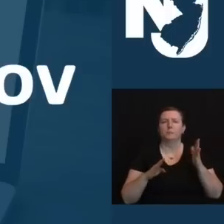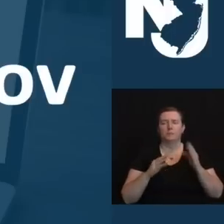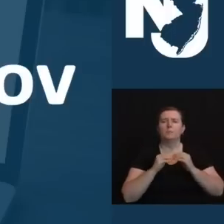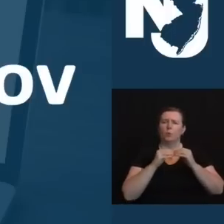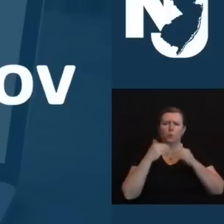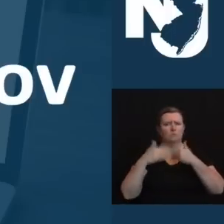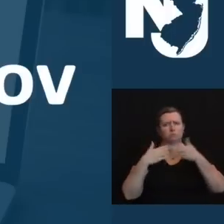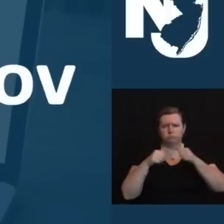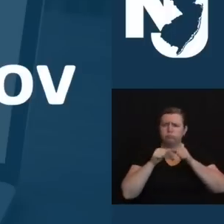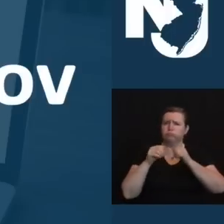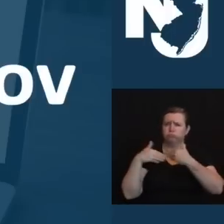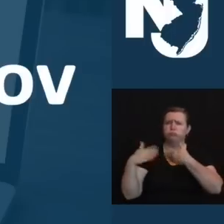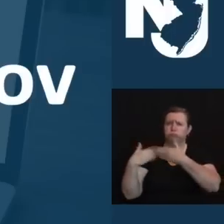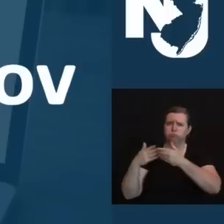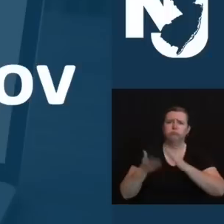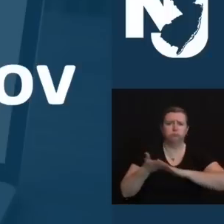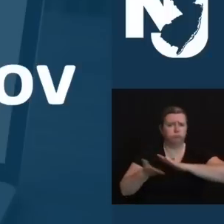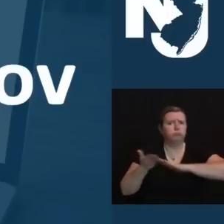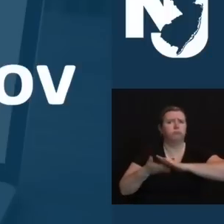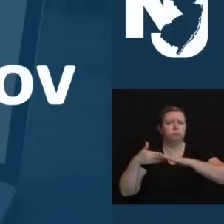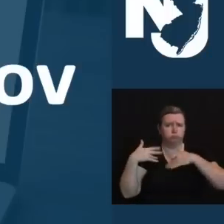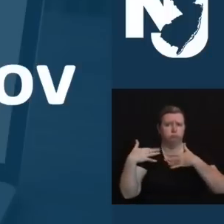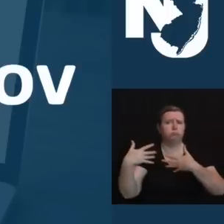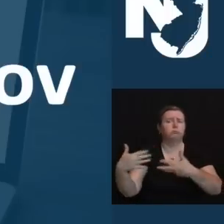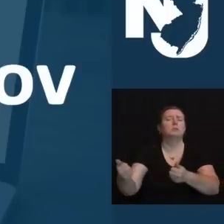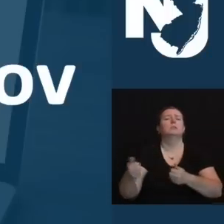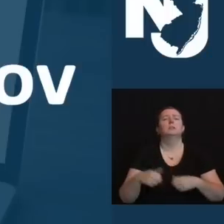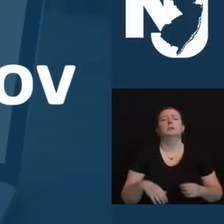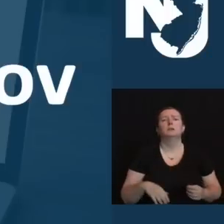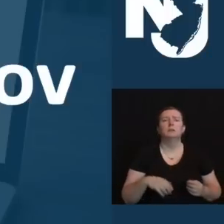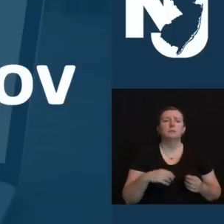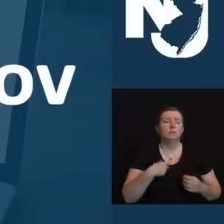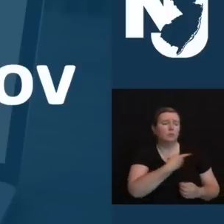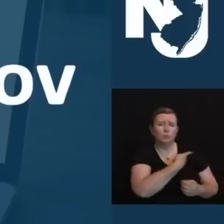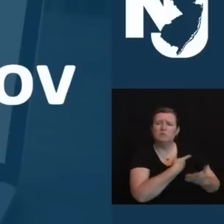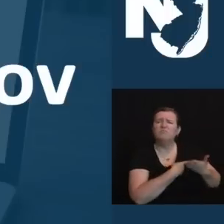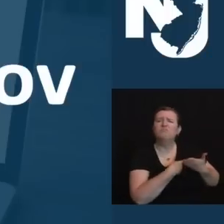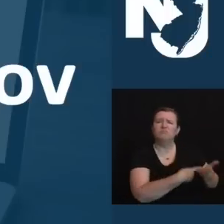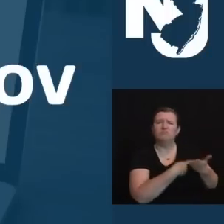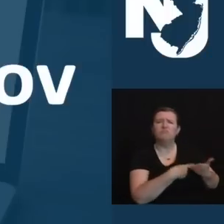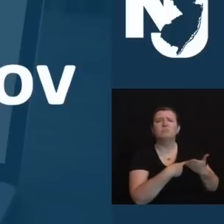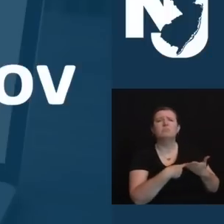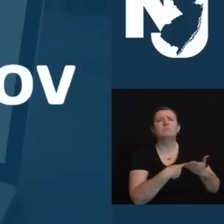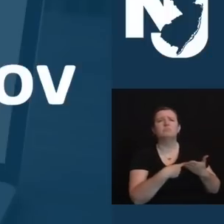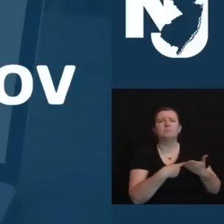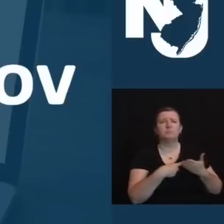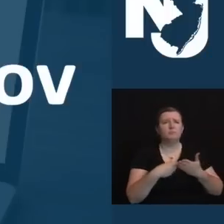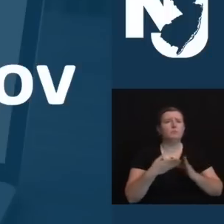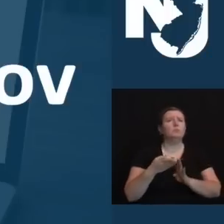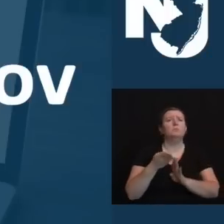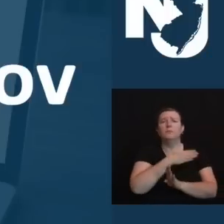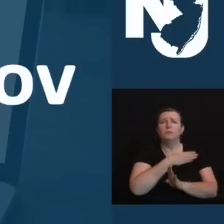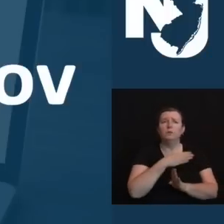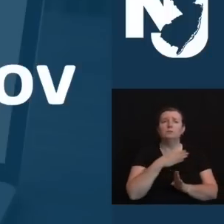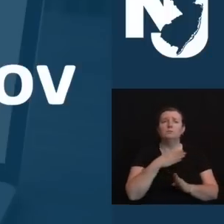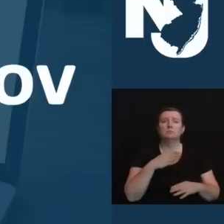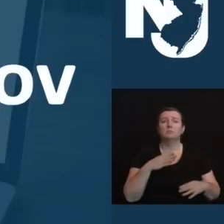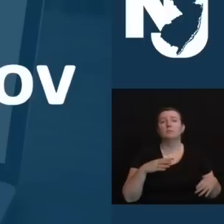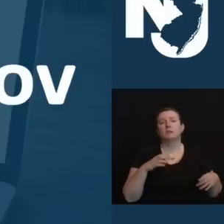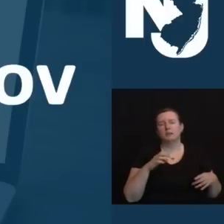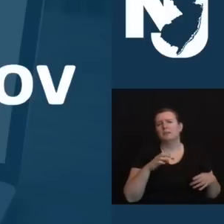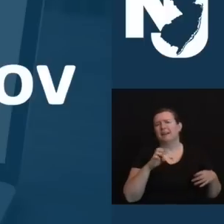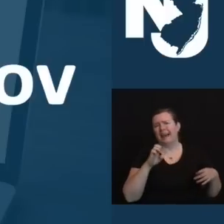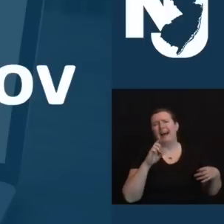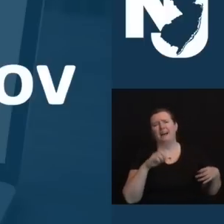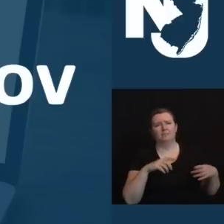restart and recovery. We have discussed before the EDA's offerings to help our small business sector